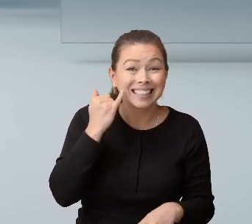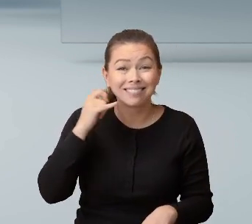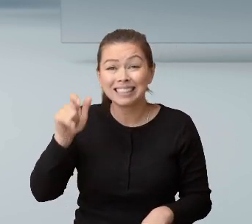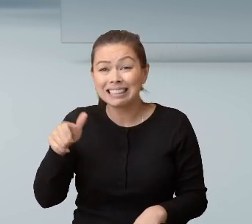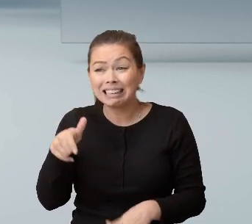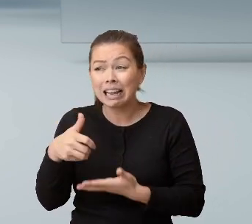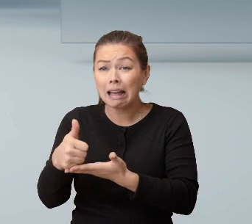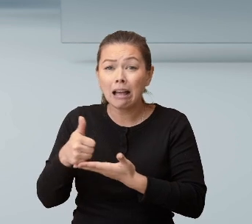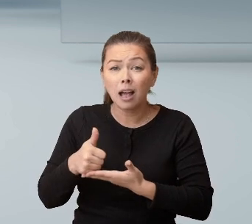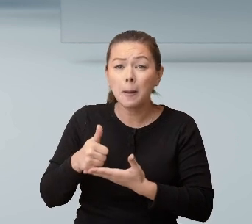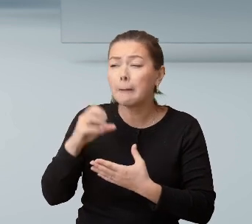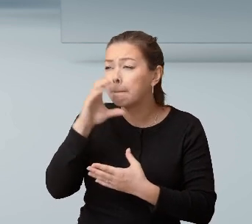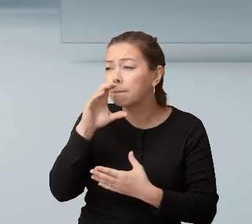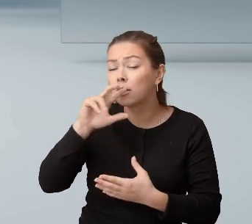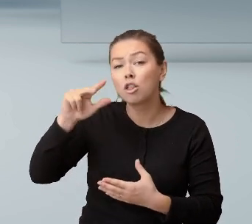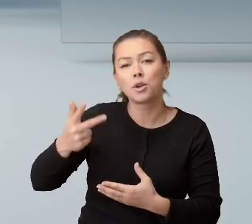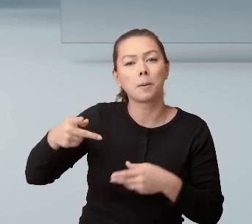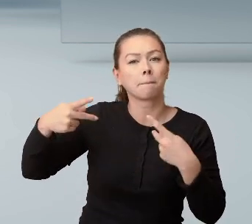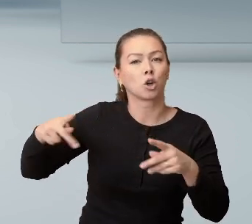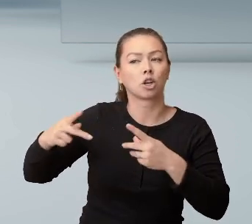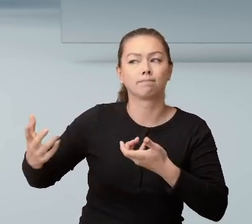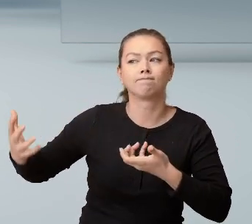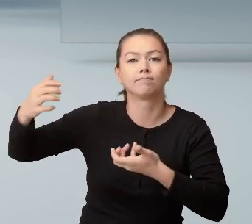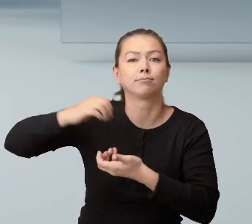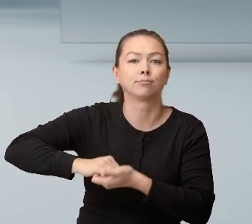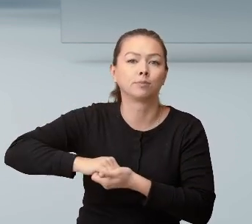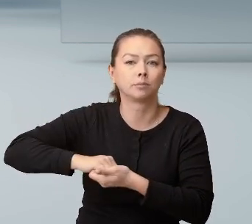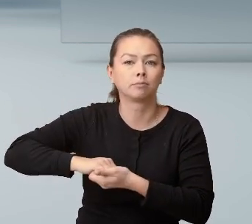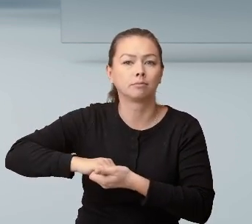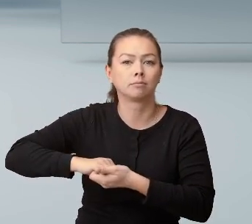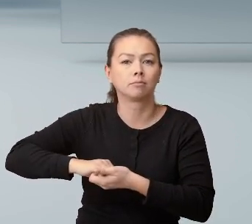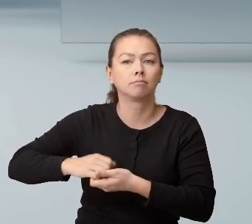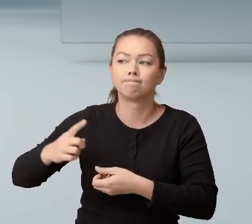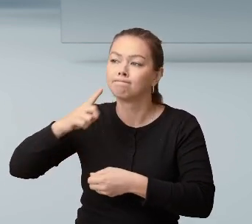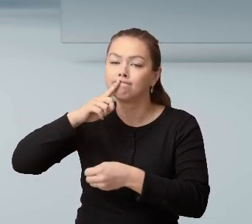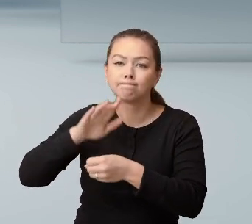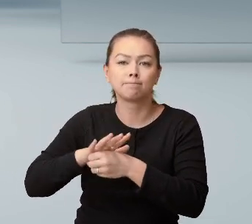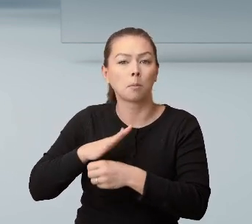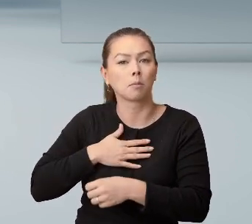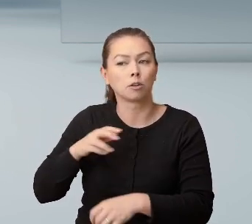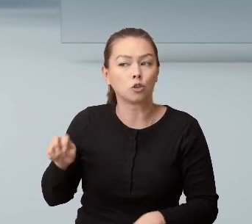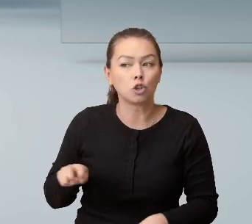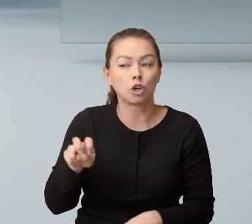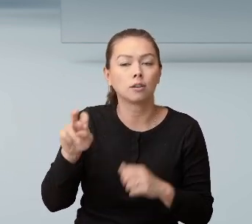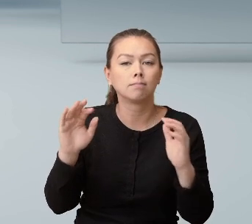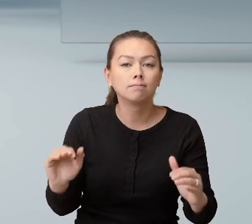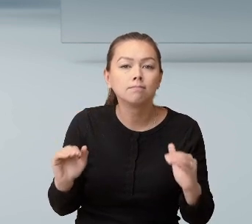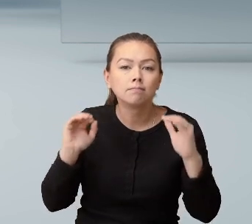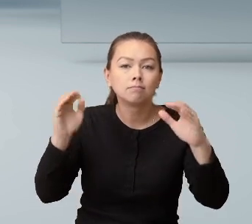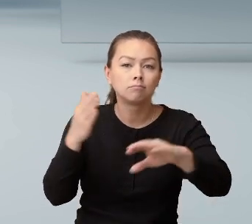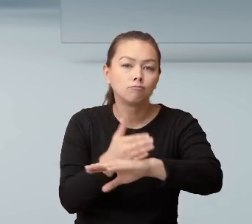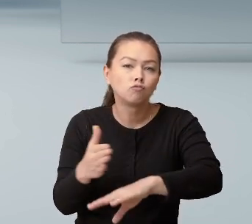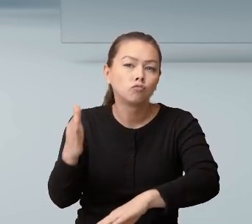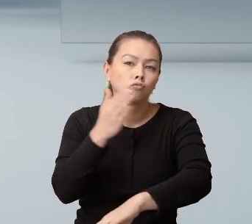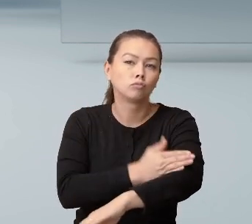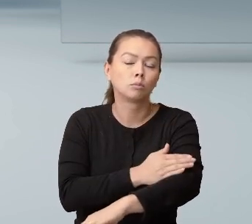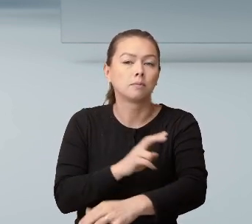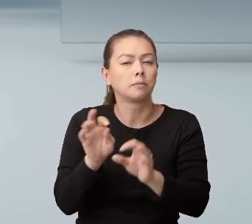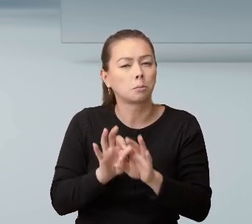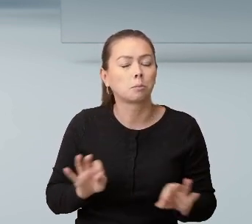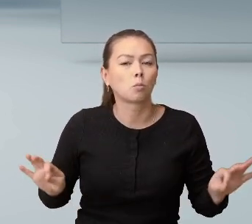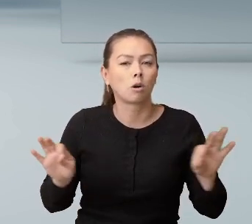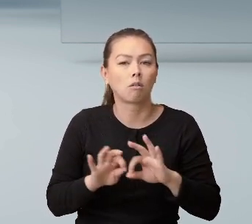seek third-party assistance for any validation to ensure that your journey towards a stronger data security posture is